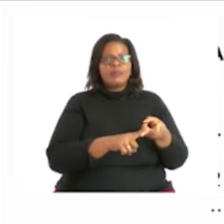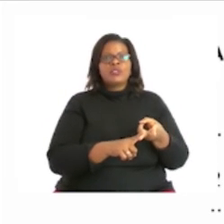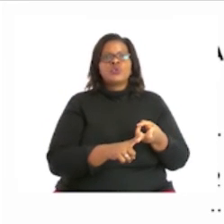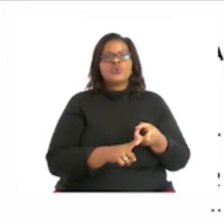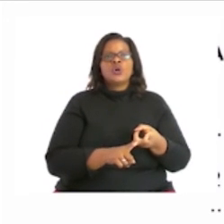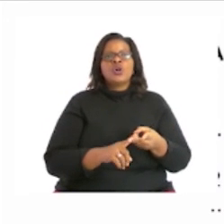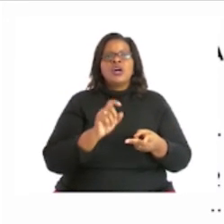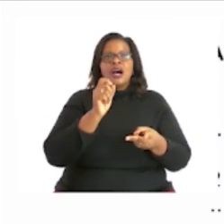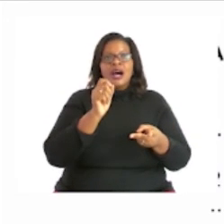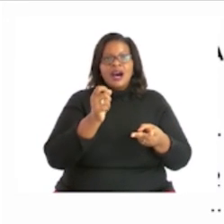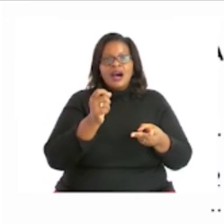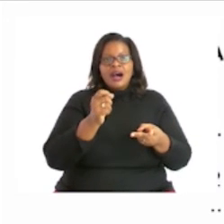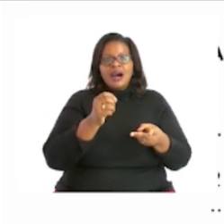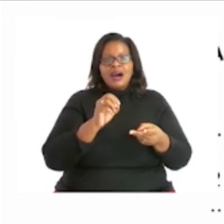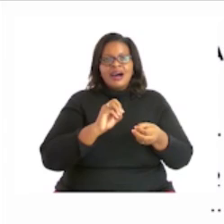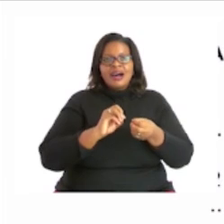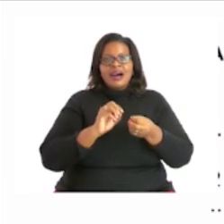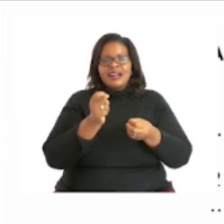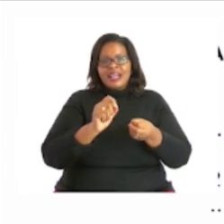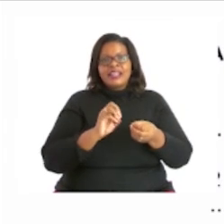write the number